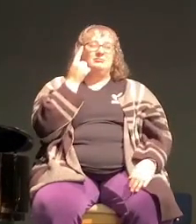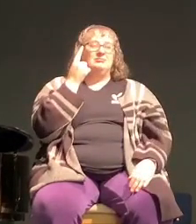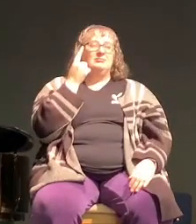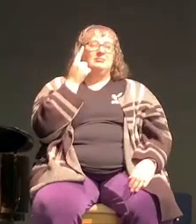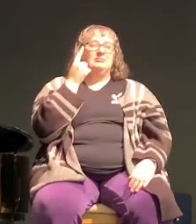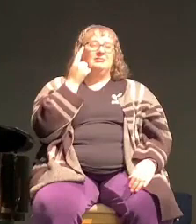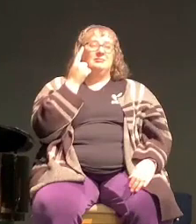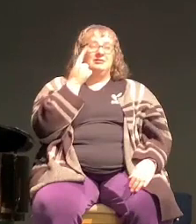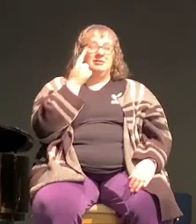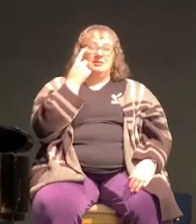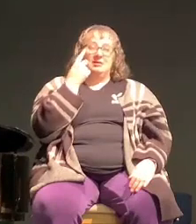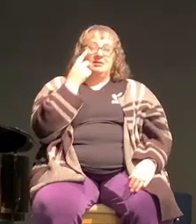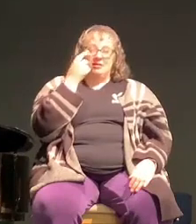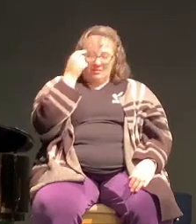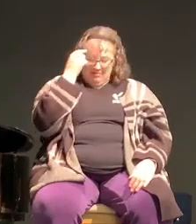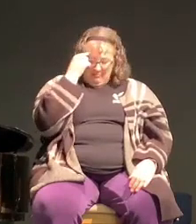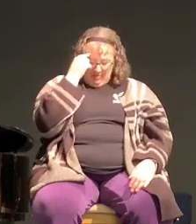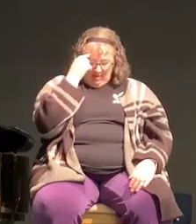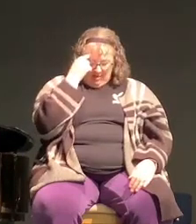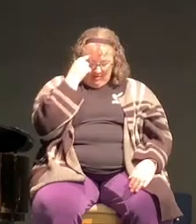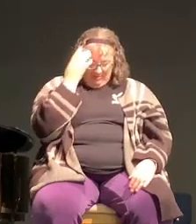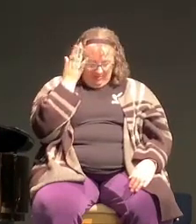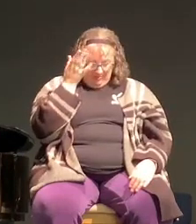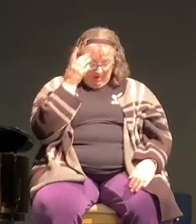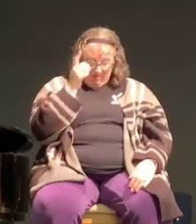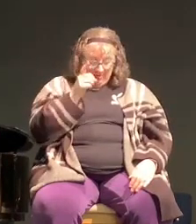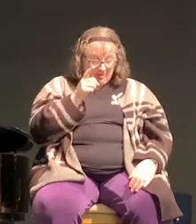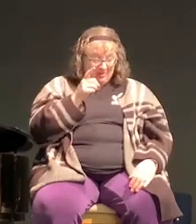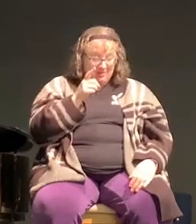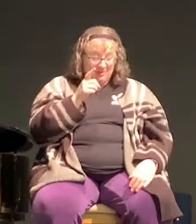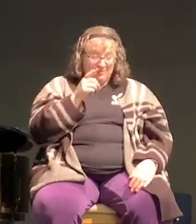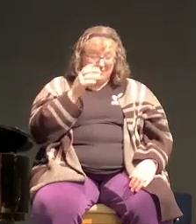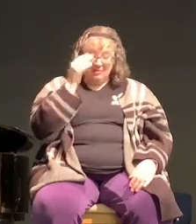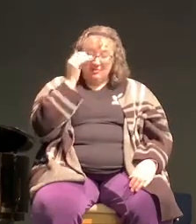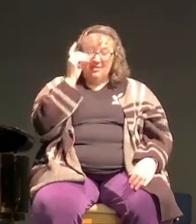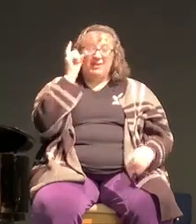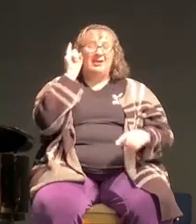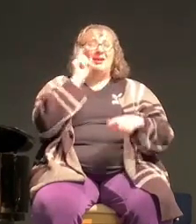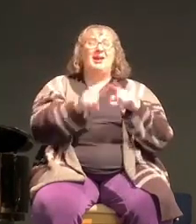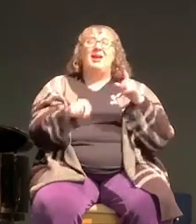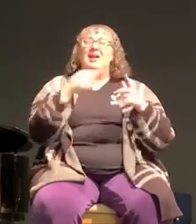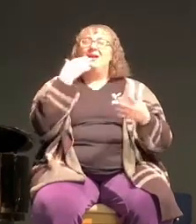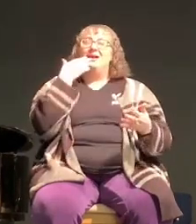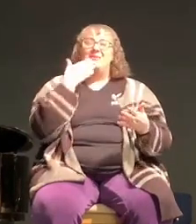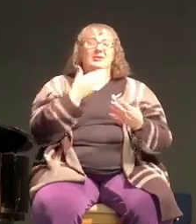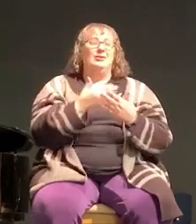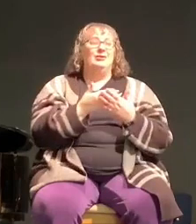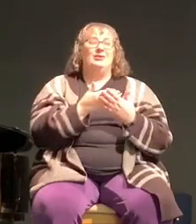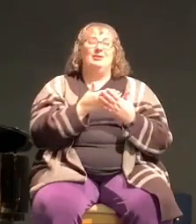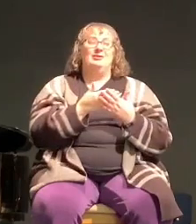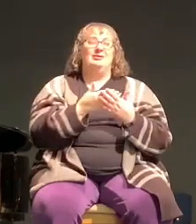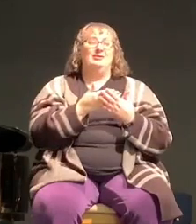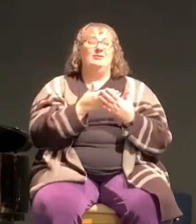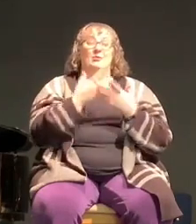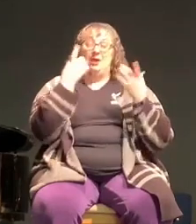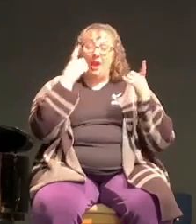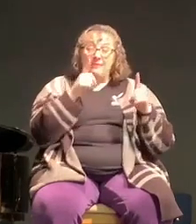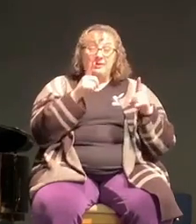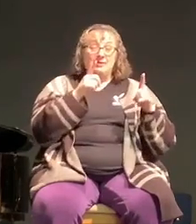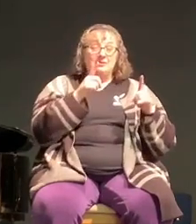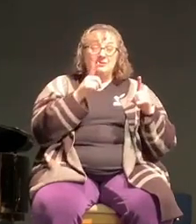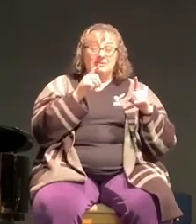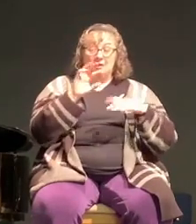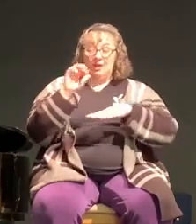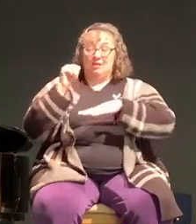Because in our eyes, in our mind, on what's going to happen, we think this can't be good. So what happens is they build